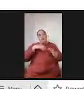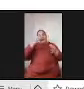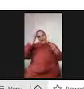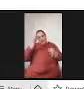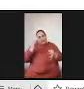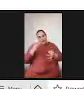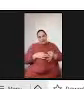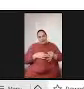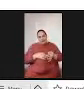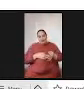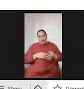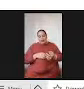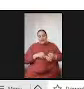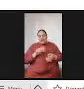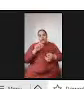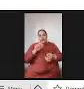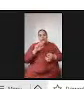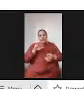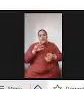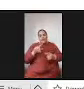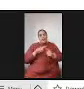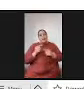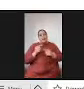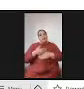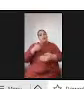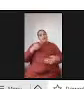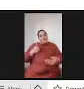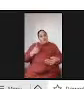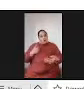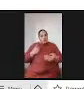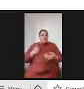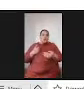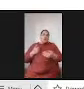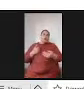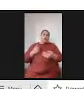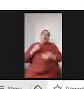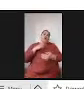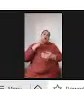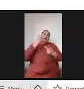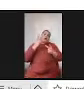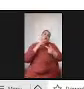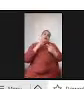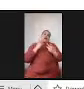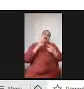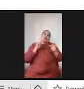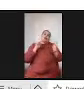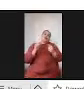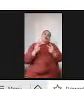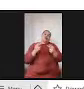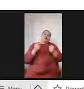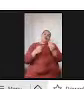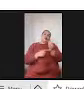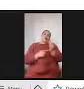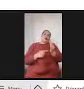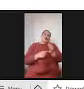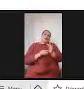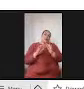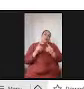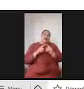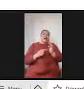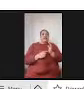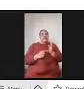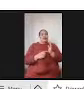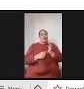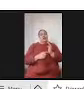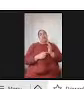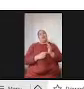in 2019 and even before that, we're looking at modernization and digitization. It